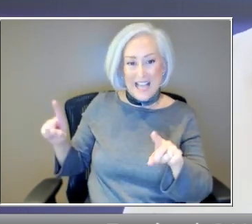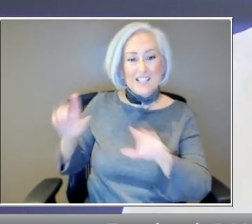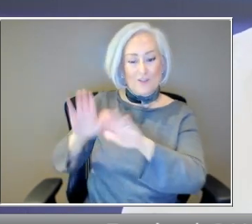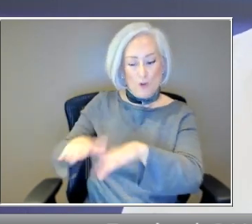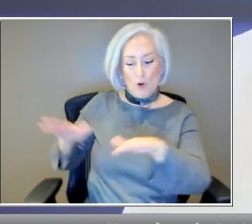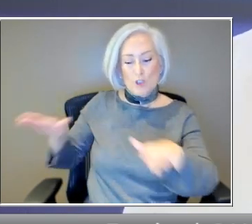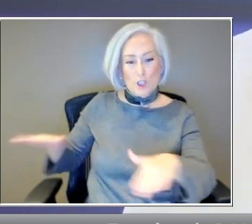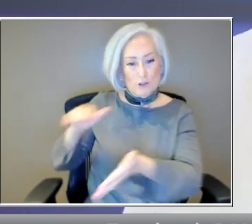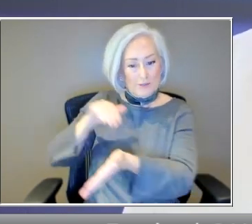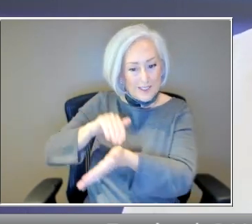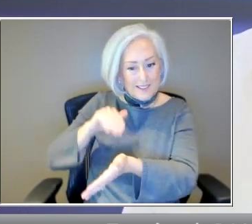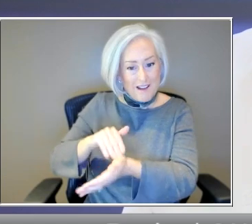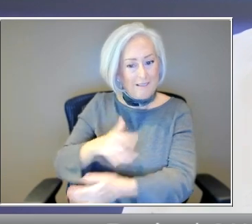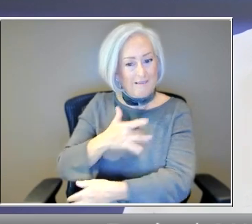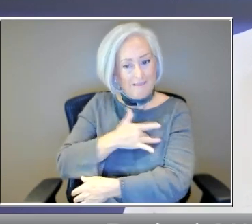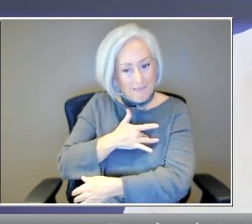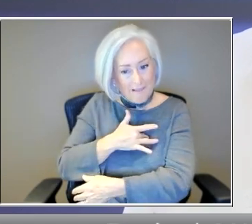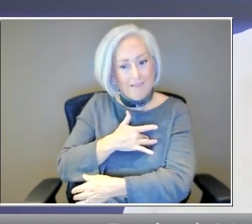back,